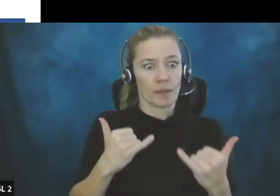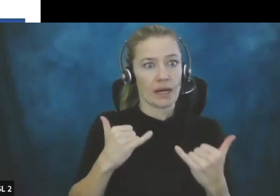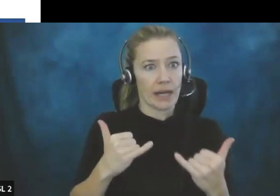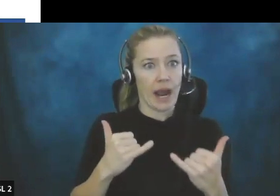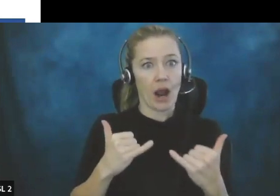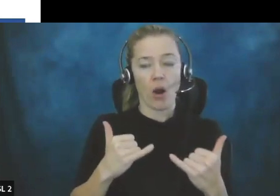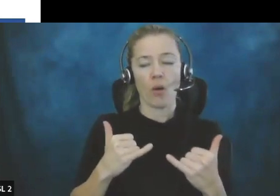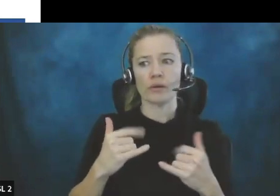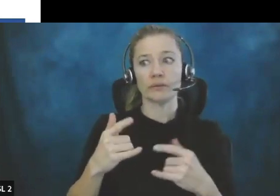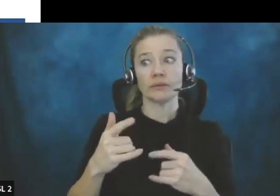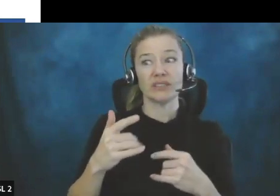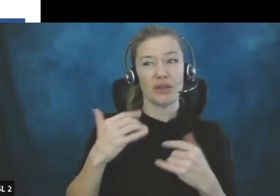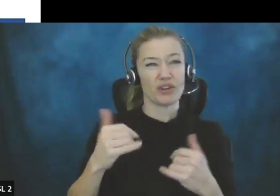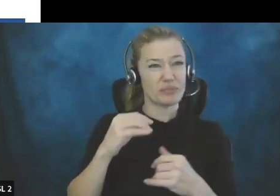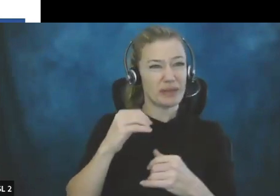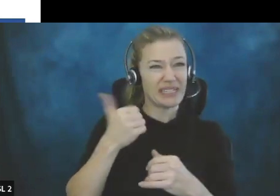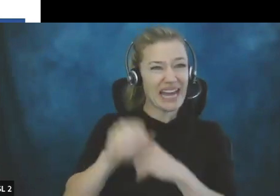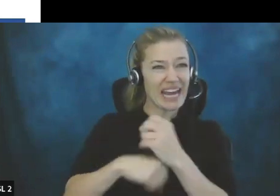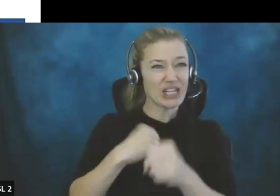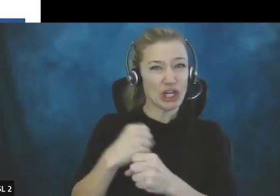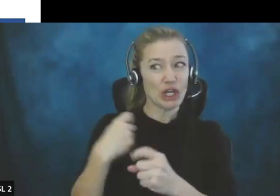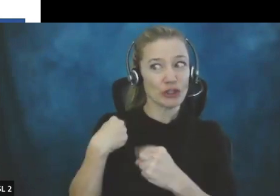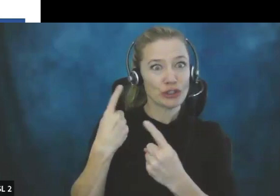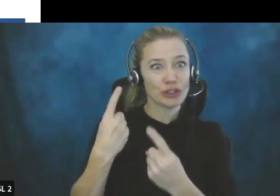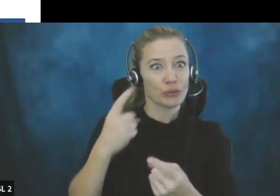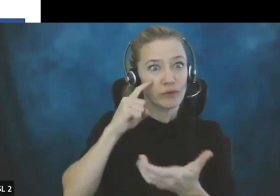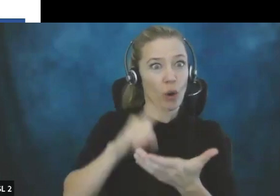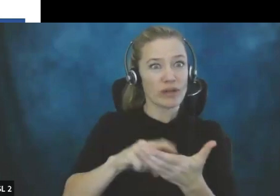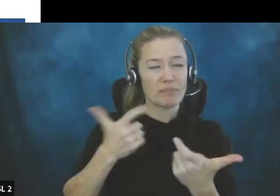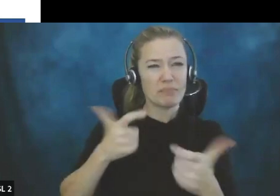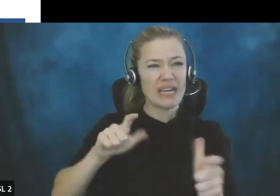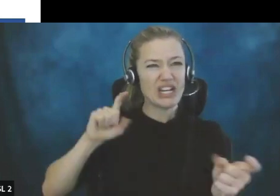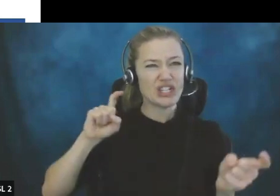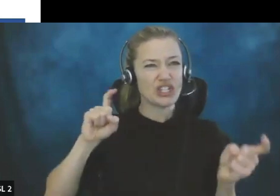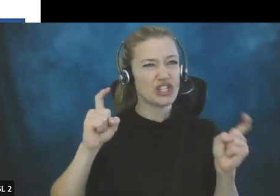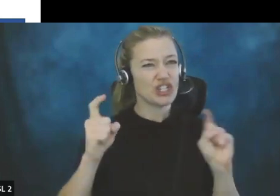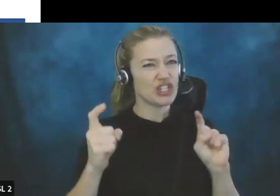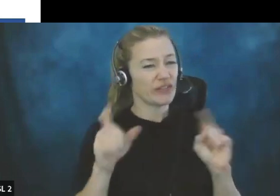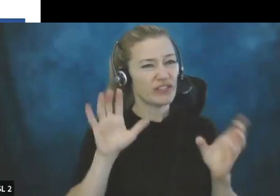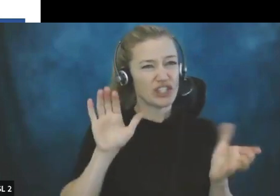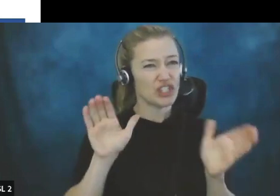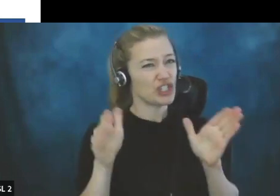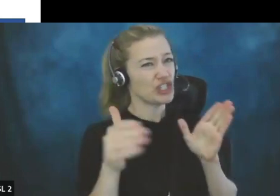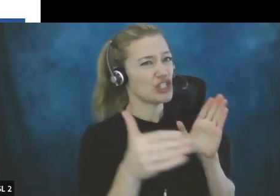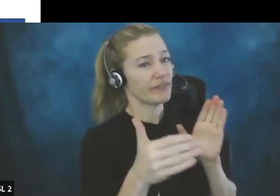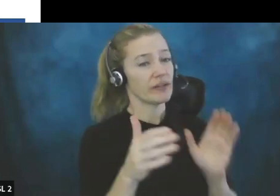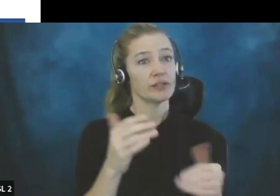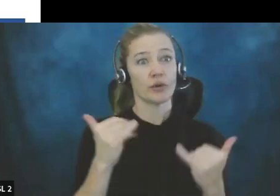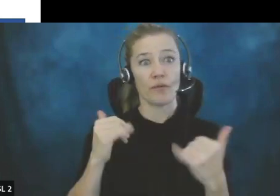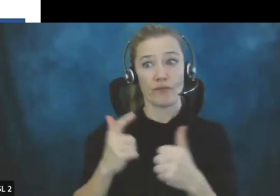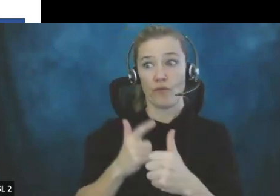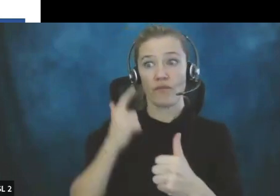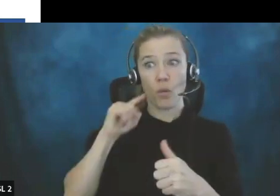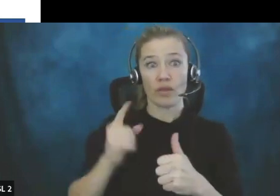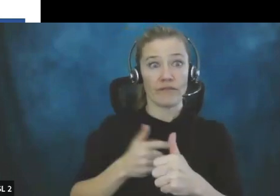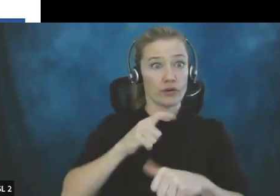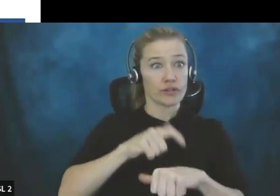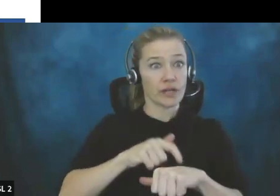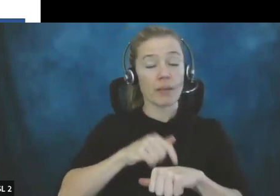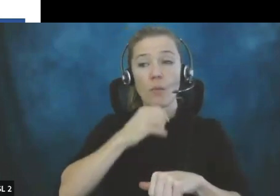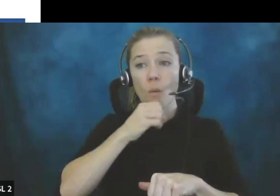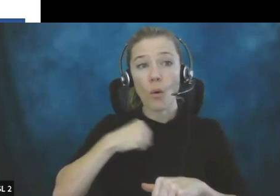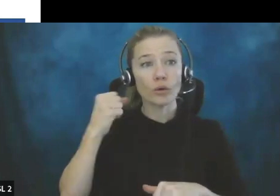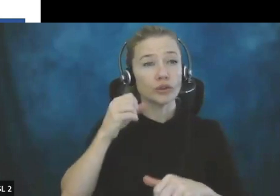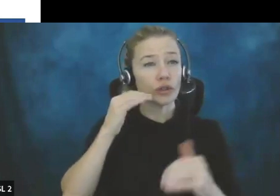we're at the forefront of decade-long demographic shift that we've never seen before in California. So for the first time,